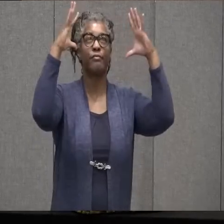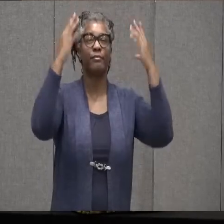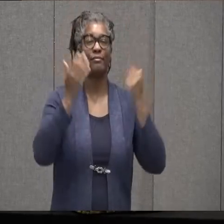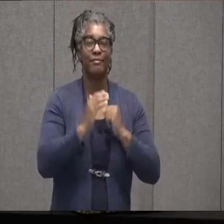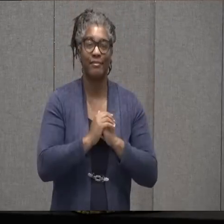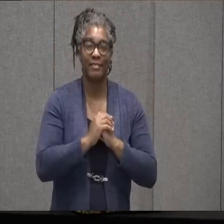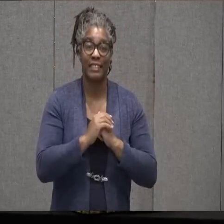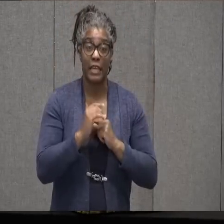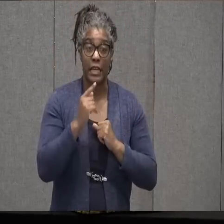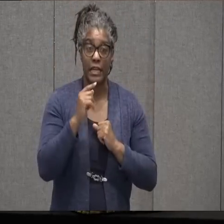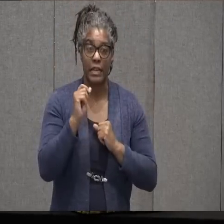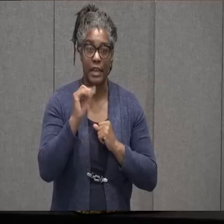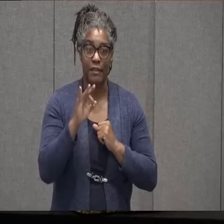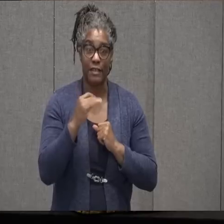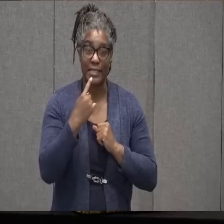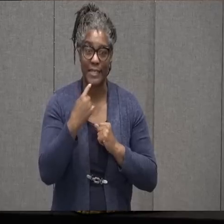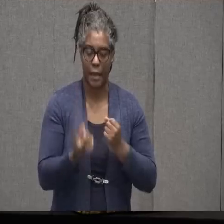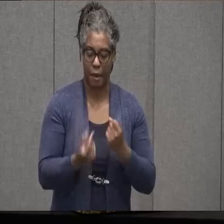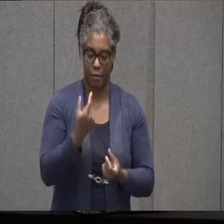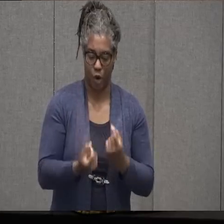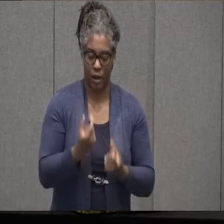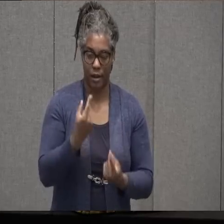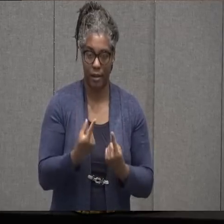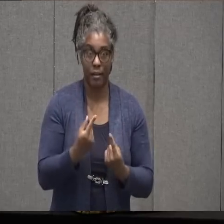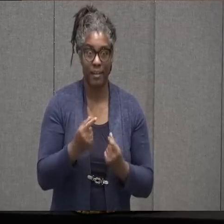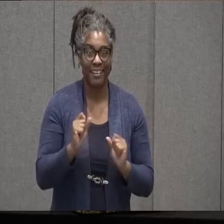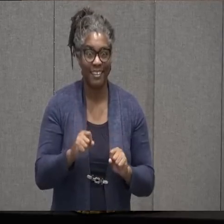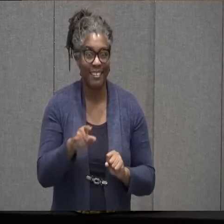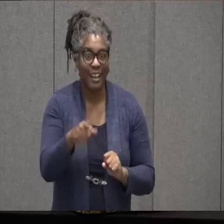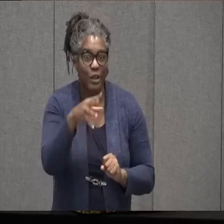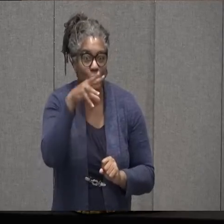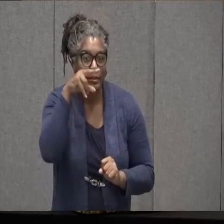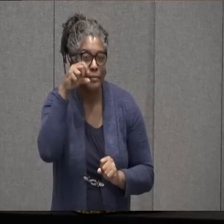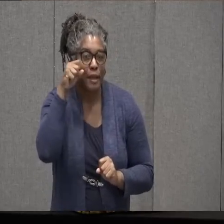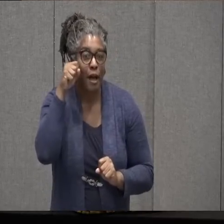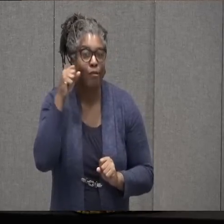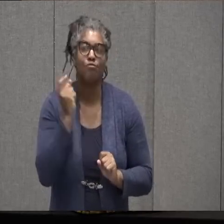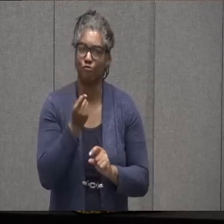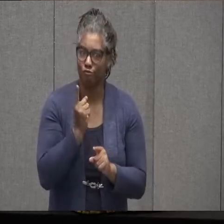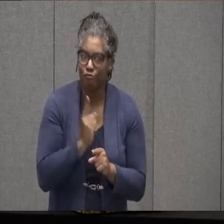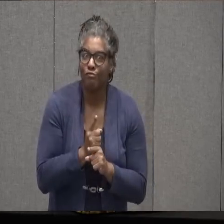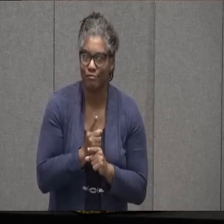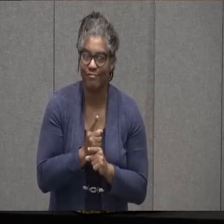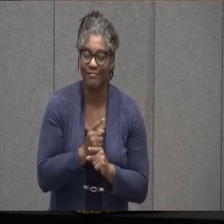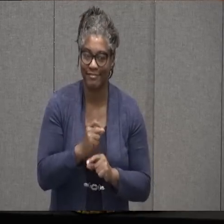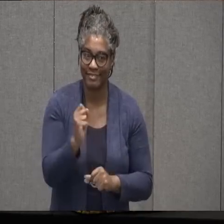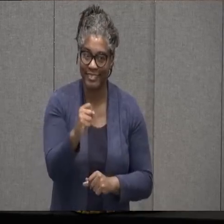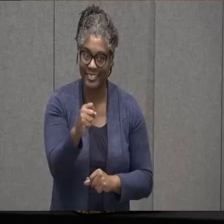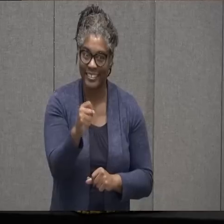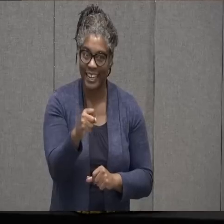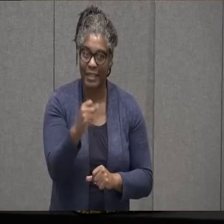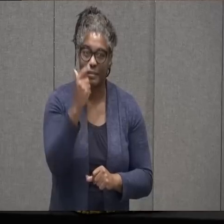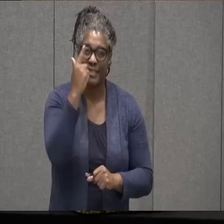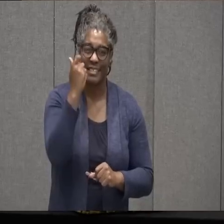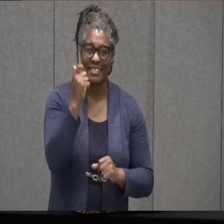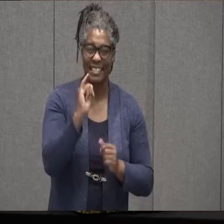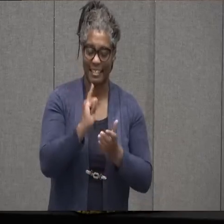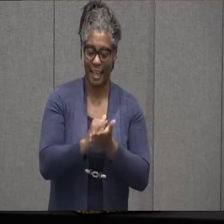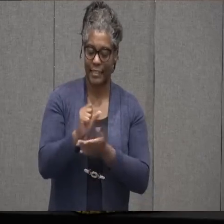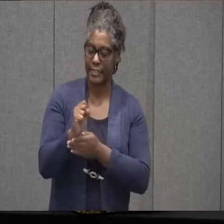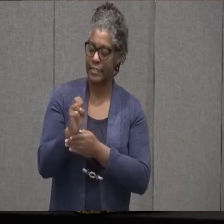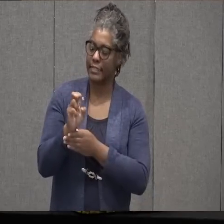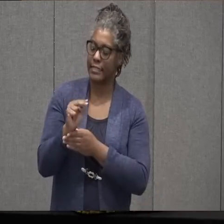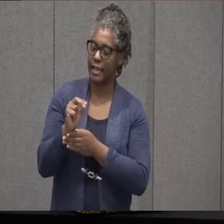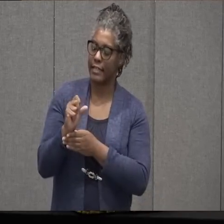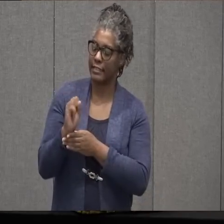it? You can, right? Because it infects our sense of smell and it's easy to pick up on. We're